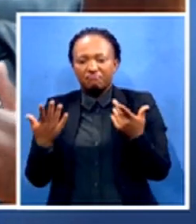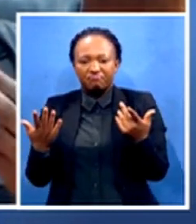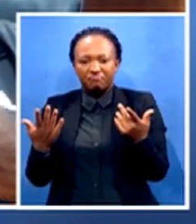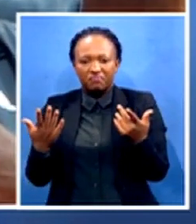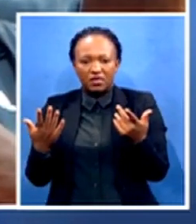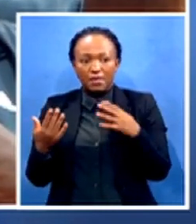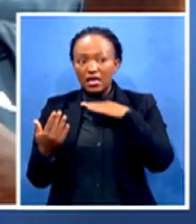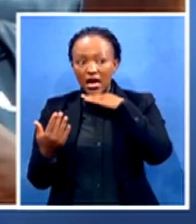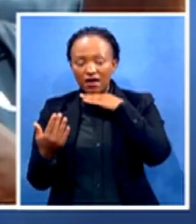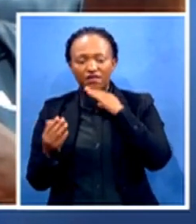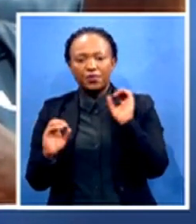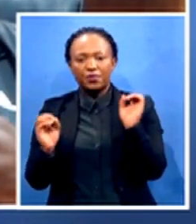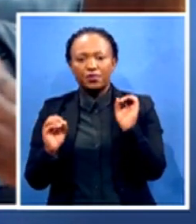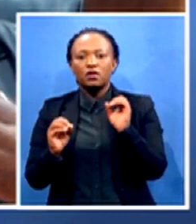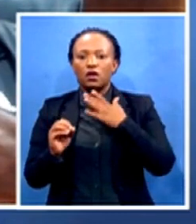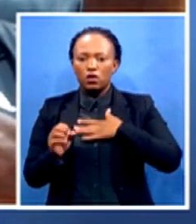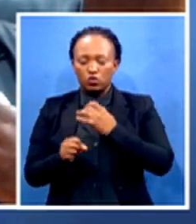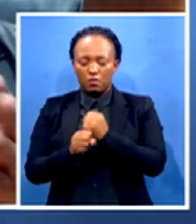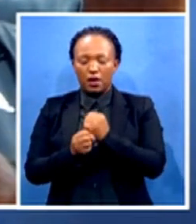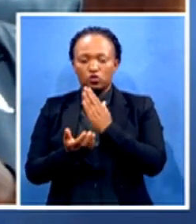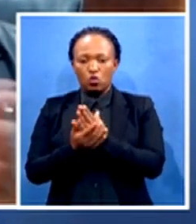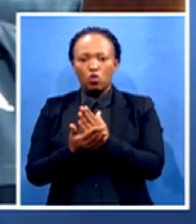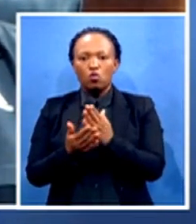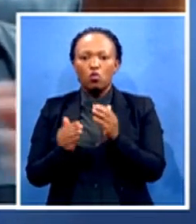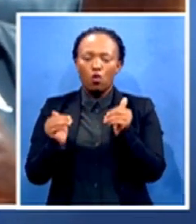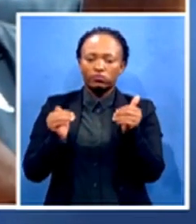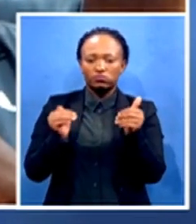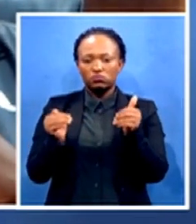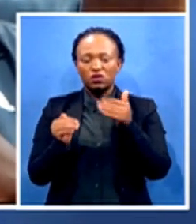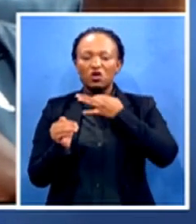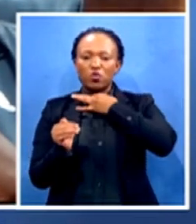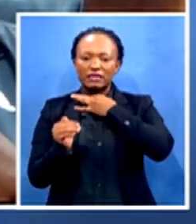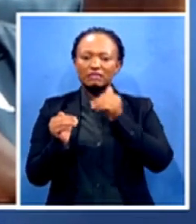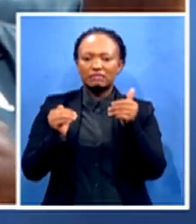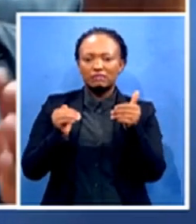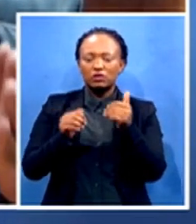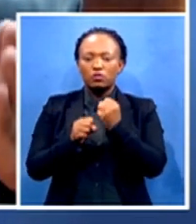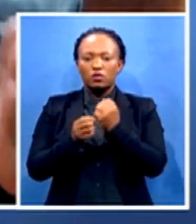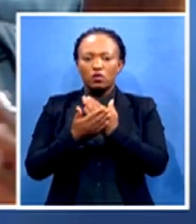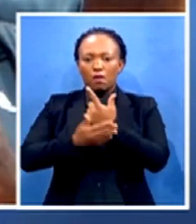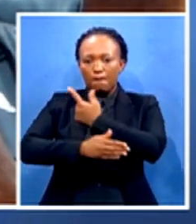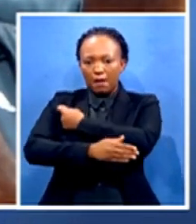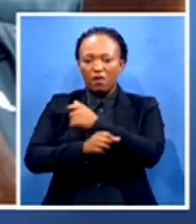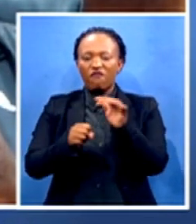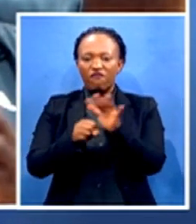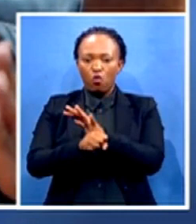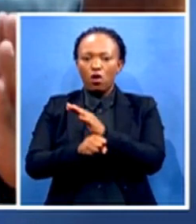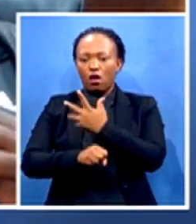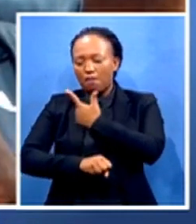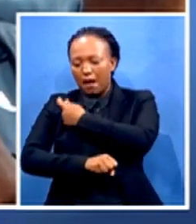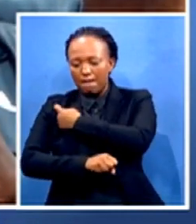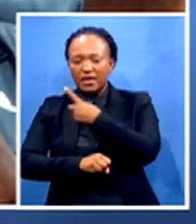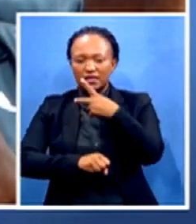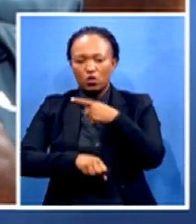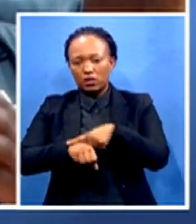you mitigate, the risk by vaccinating and doing the full program of the vaccination. But I must say, in your